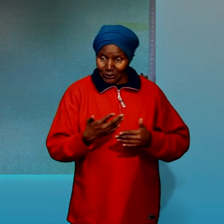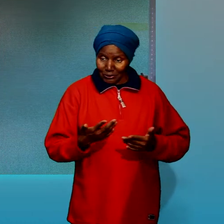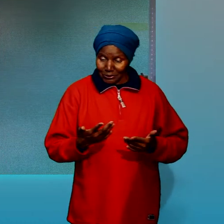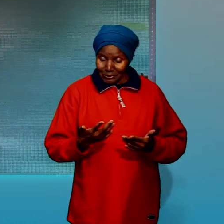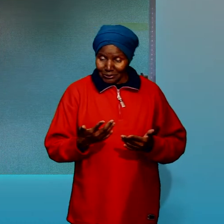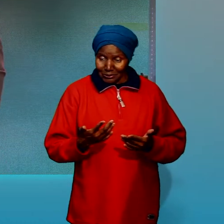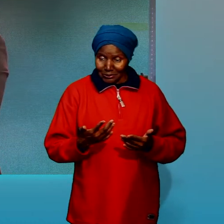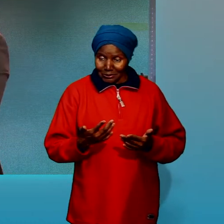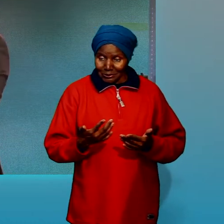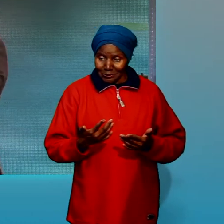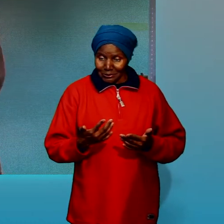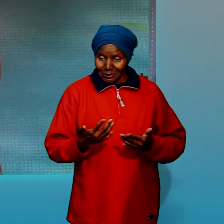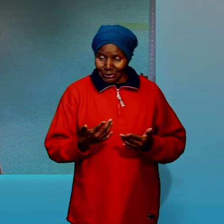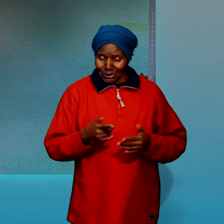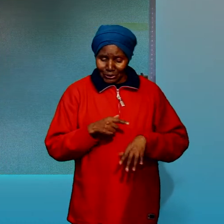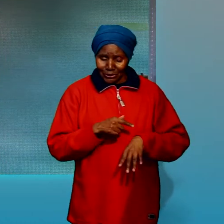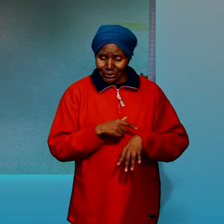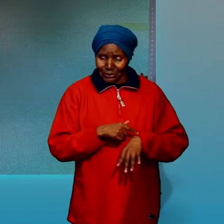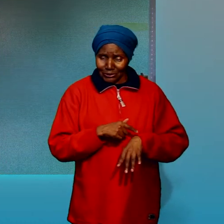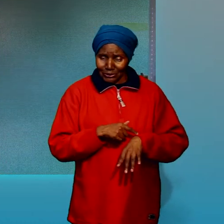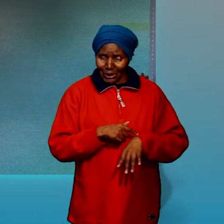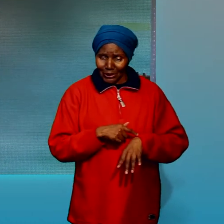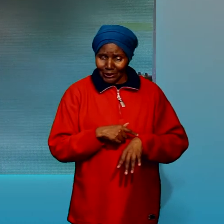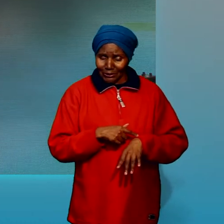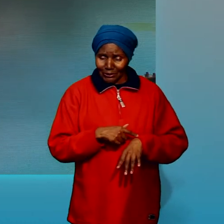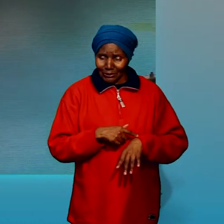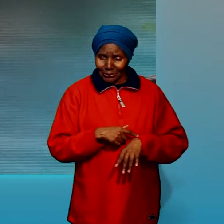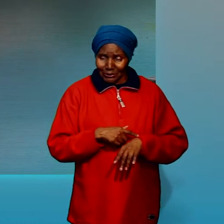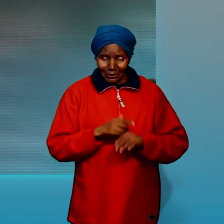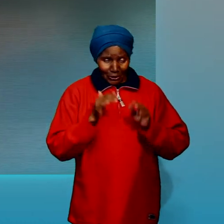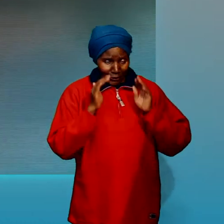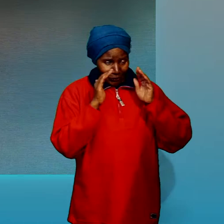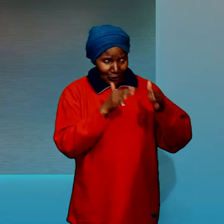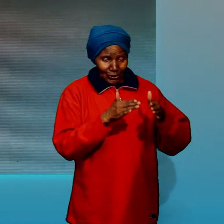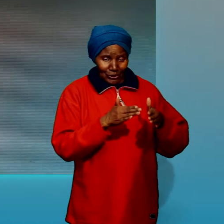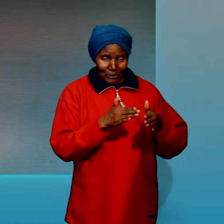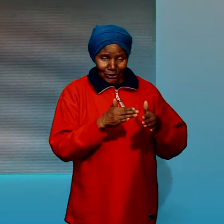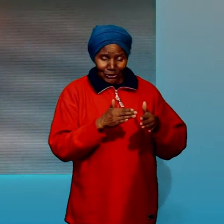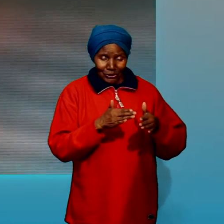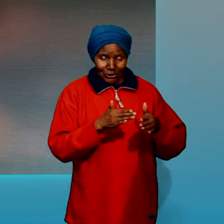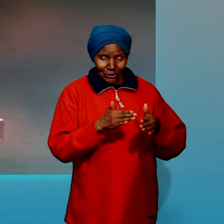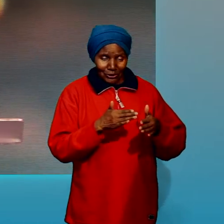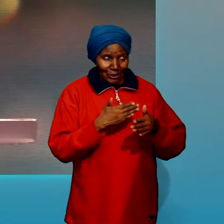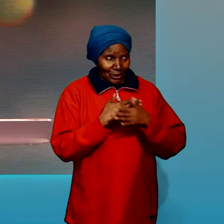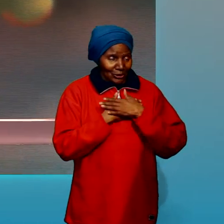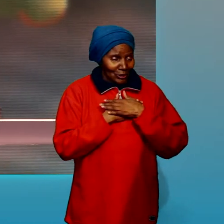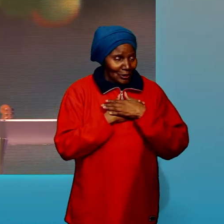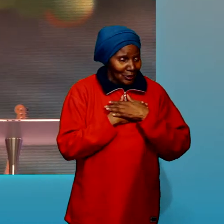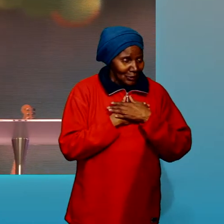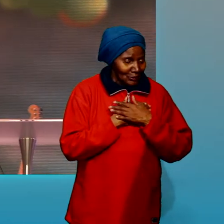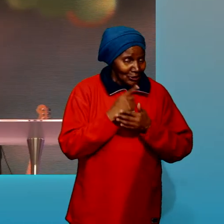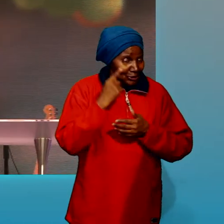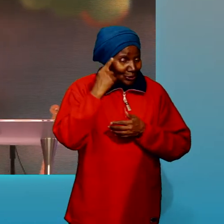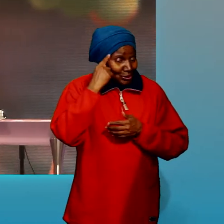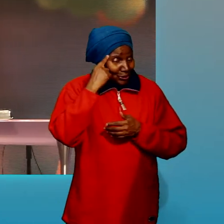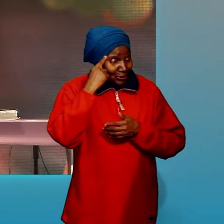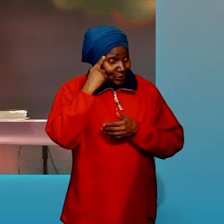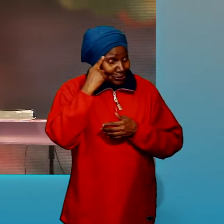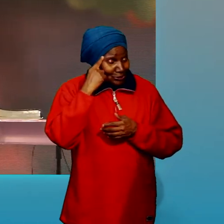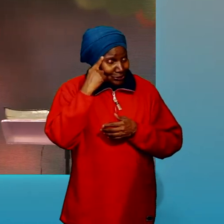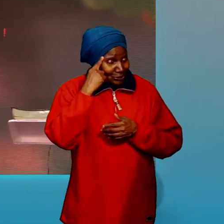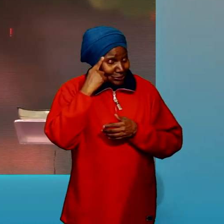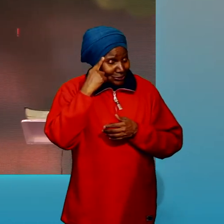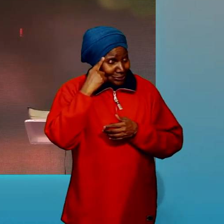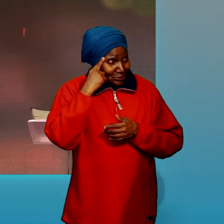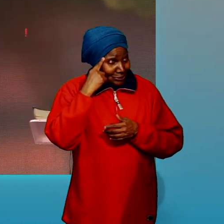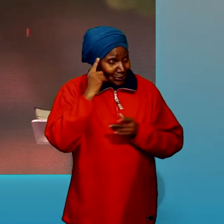are you giving your time, your attention, your affection? What dominates your thoughts day by day, week by